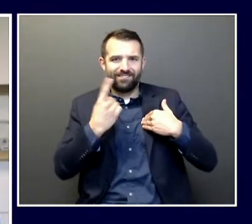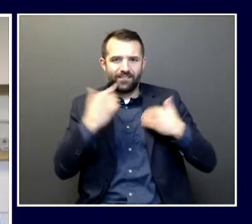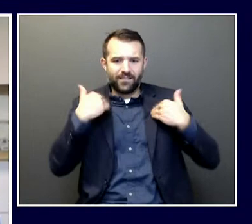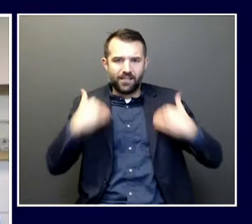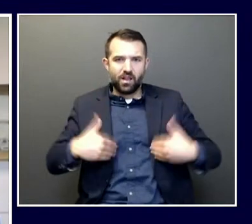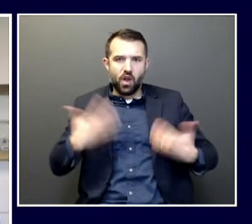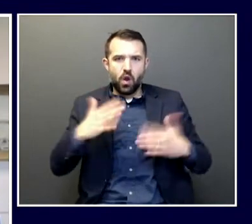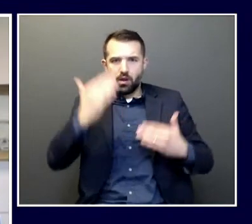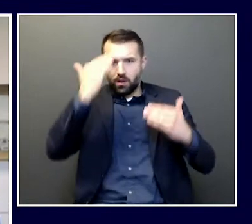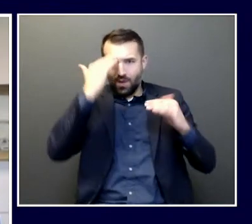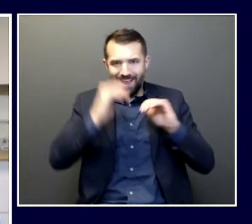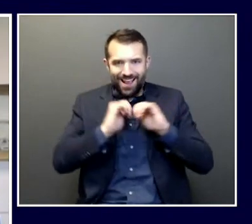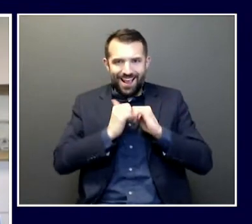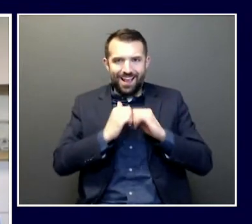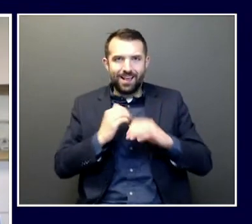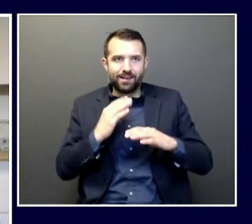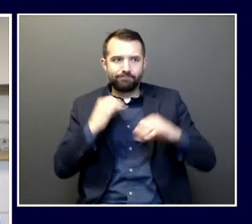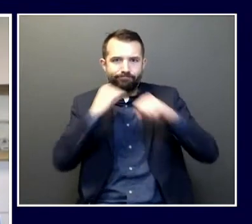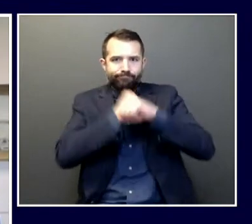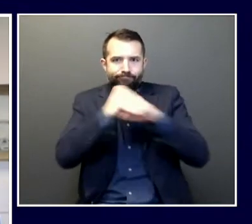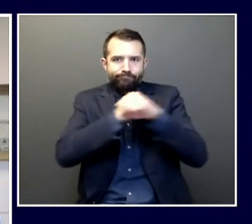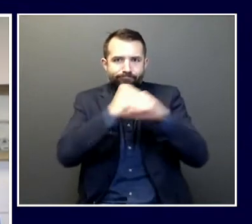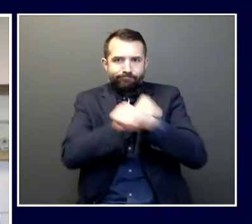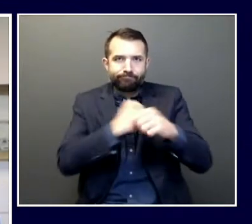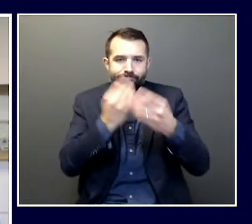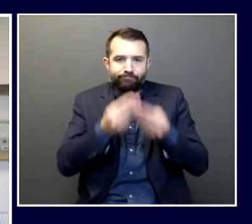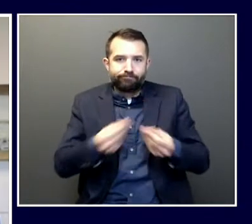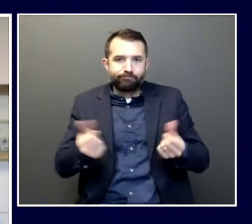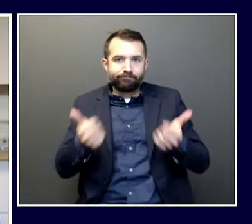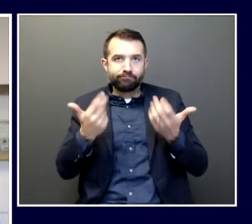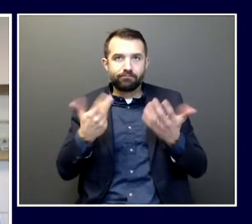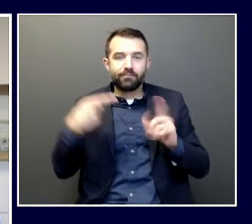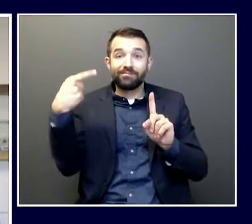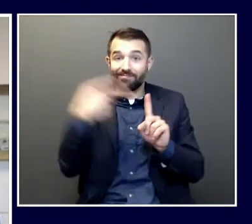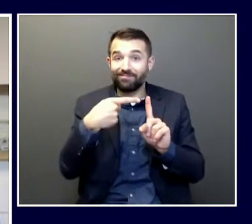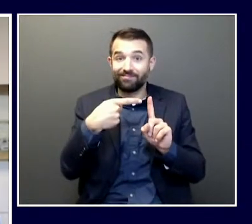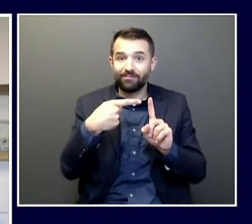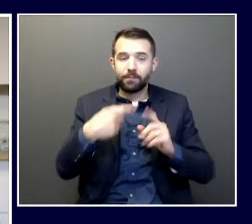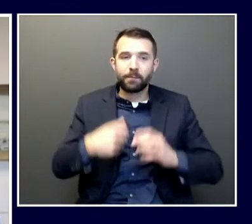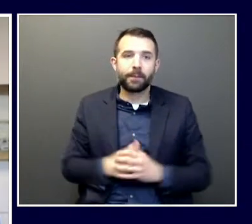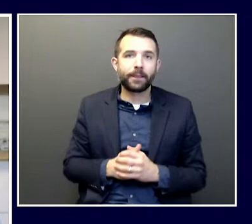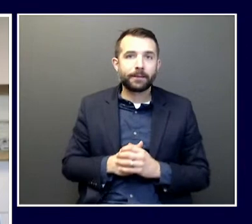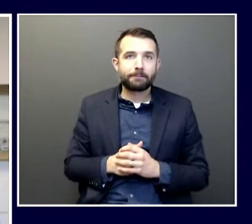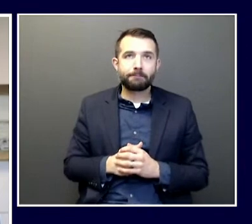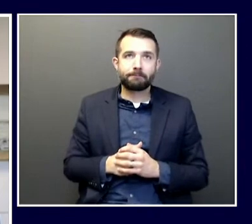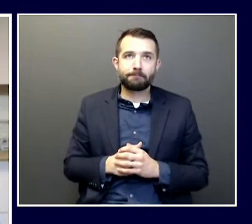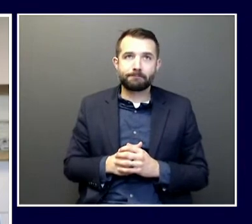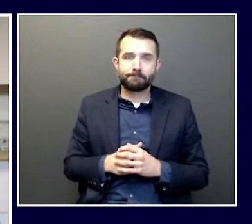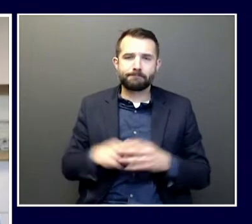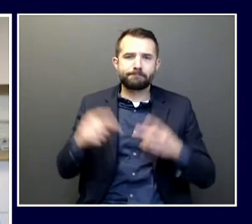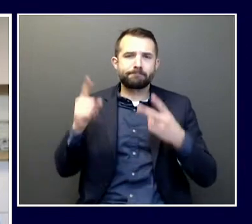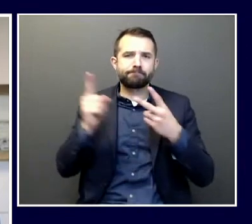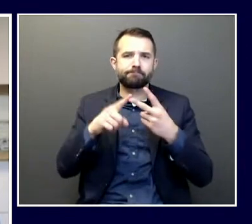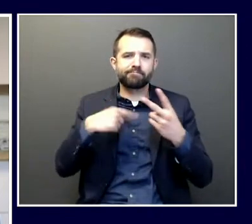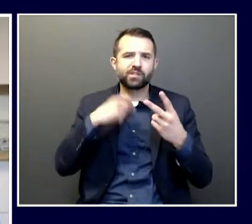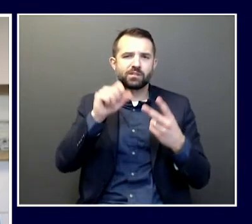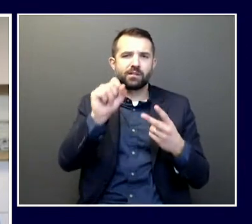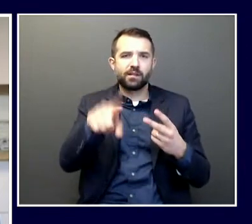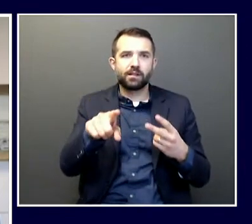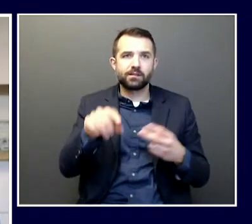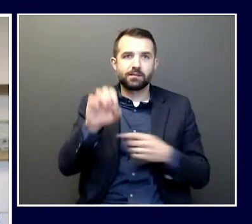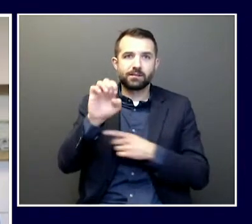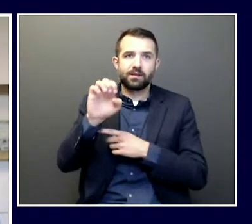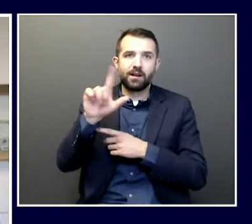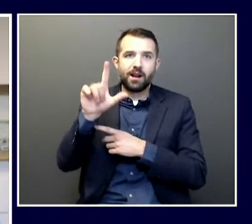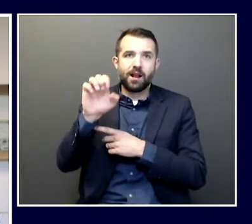other listener has a question about a specific outbreak at a specific school. They have a child who attends the Ellsworth Elementary Middle School